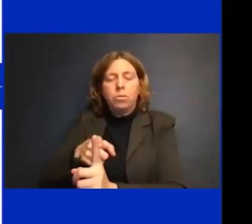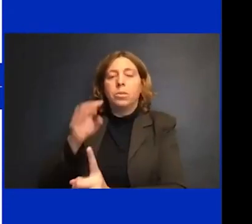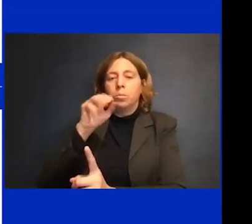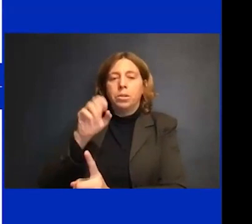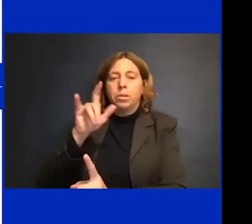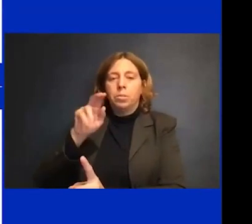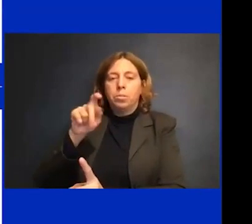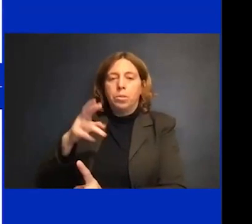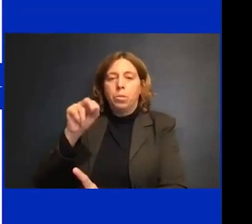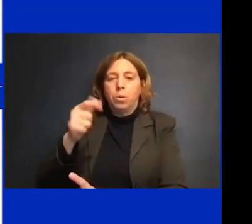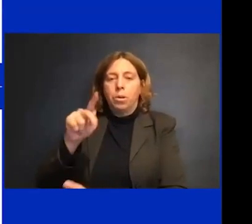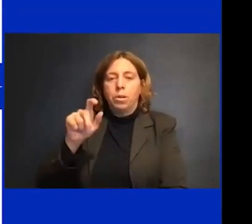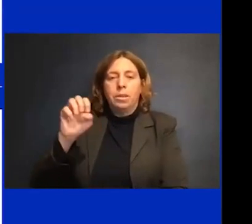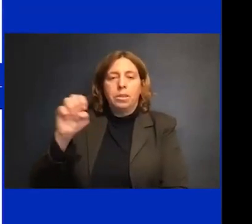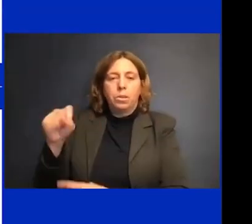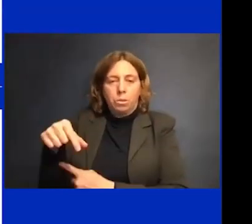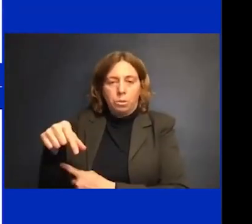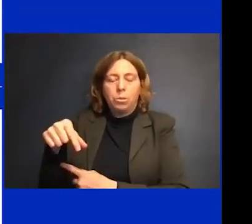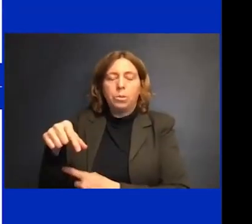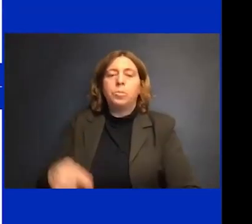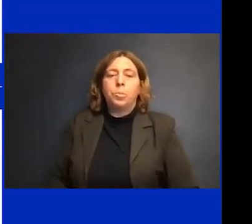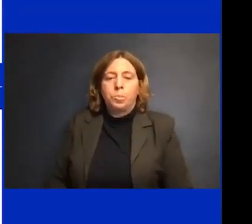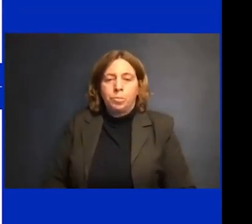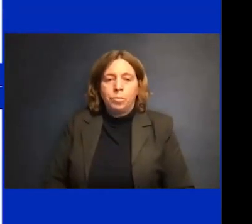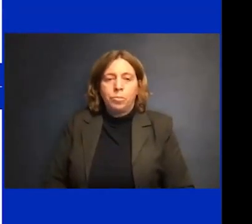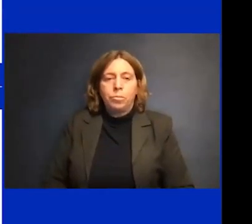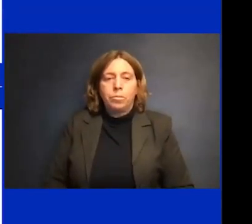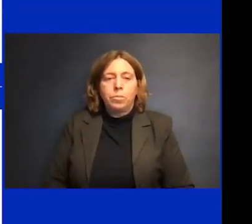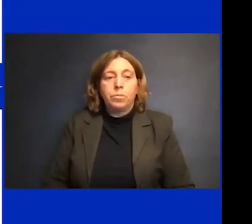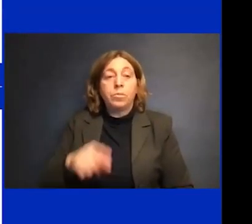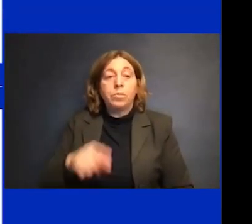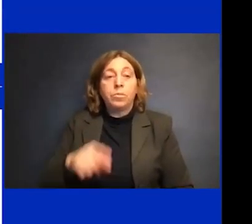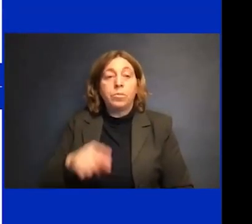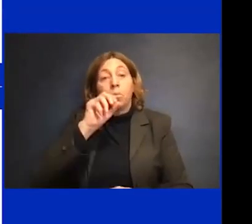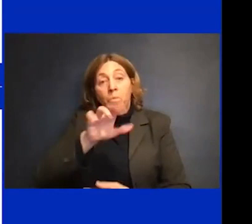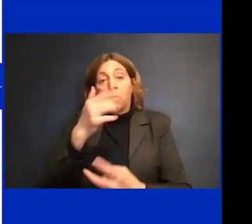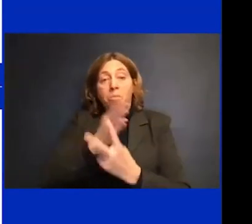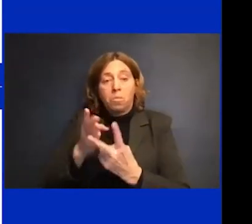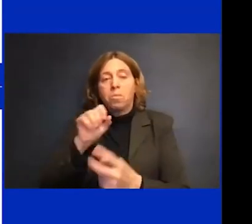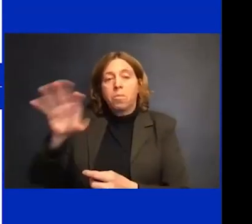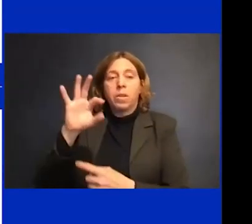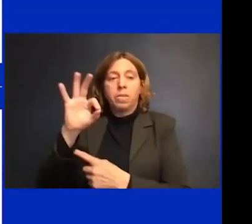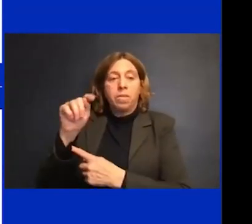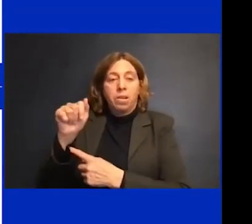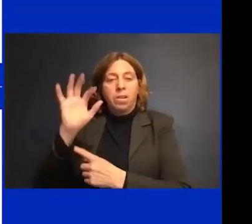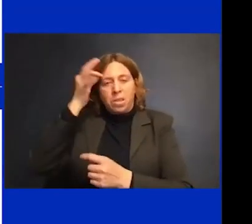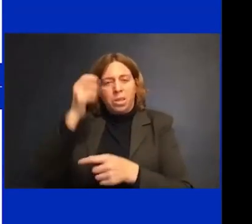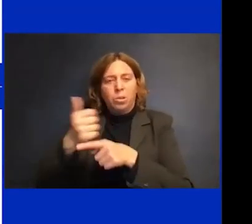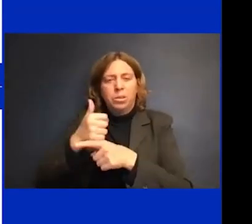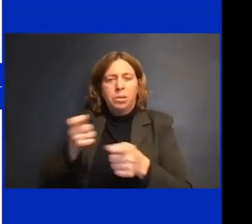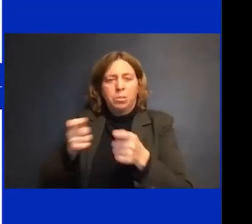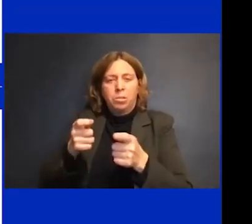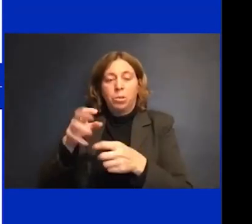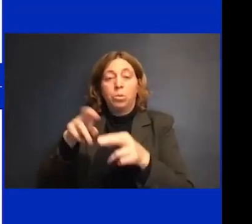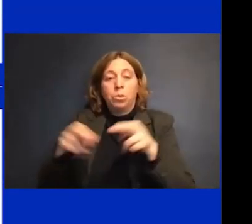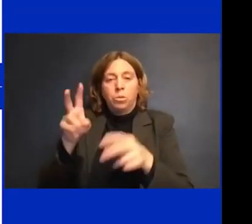to Miss Elizabeth Rogak, Esquire. Or to the Federal Transit Administration, Region 2,